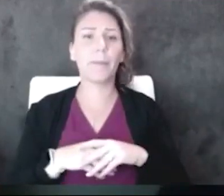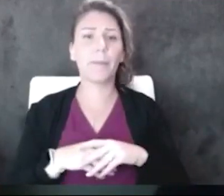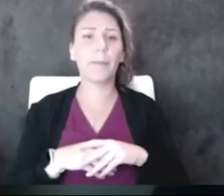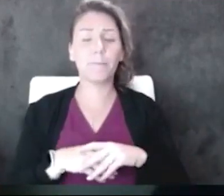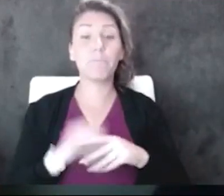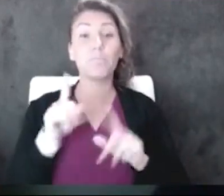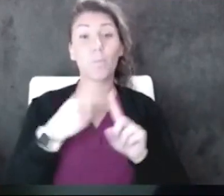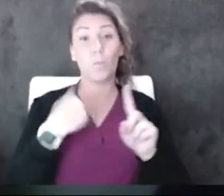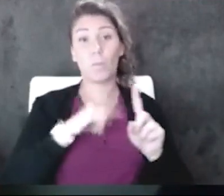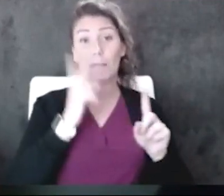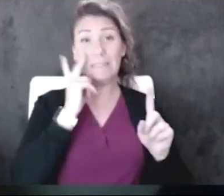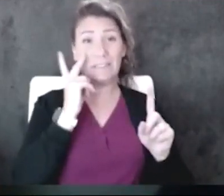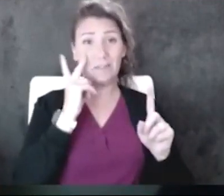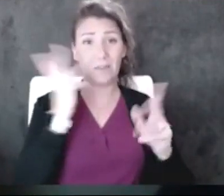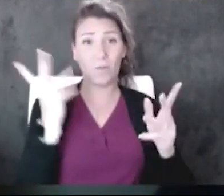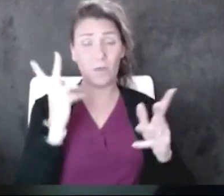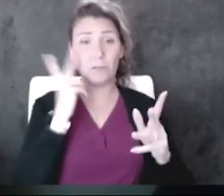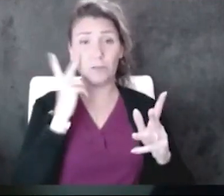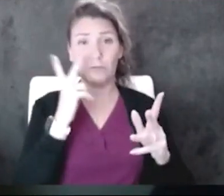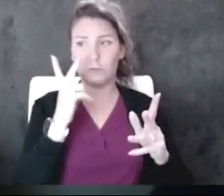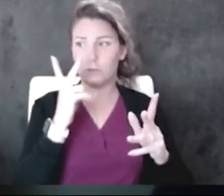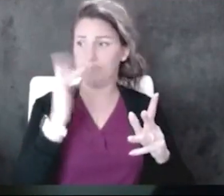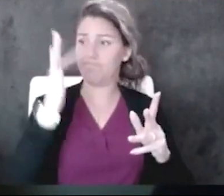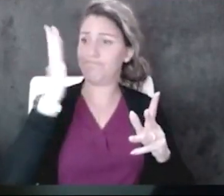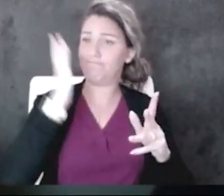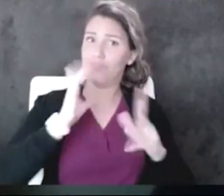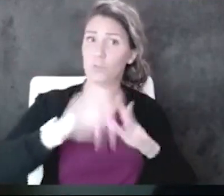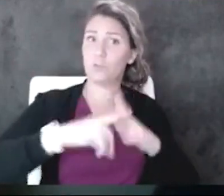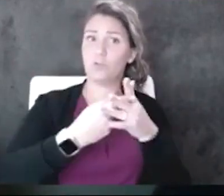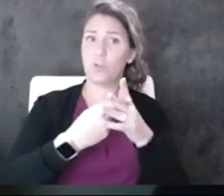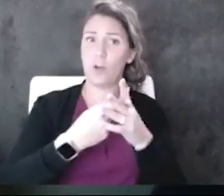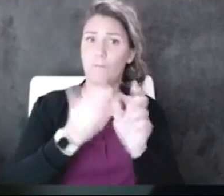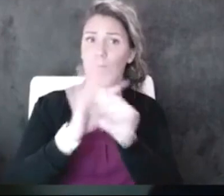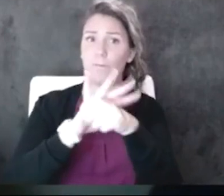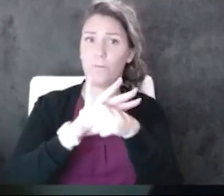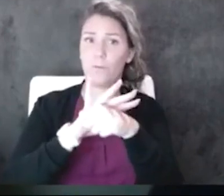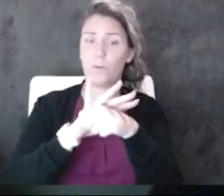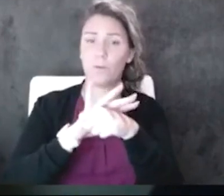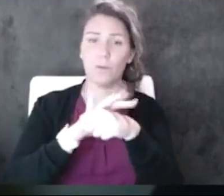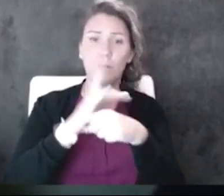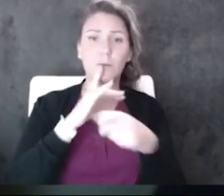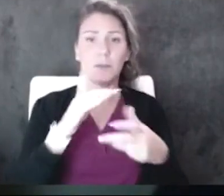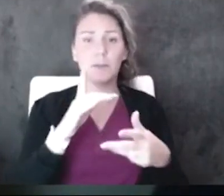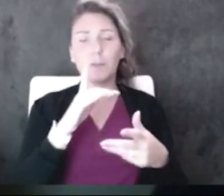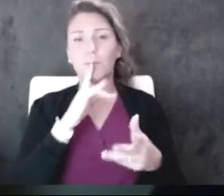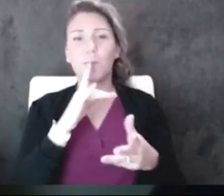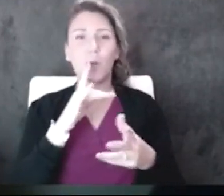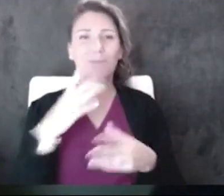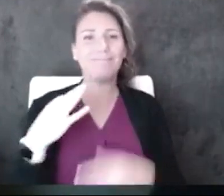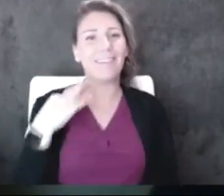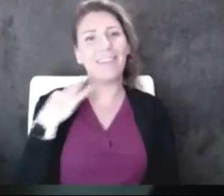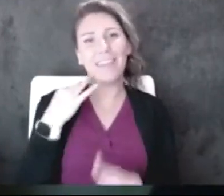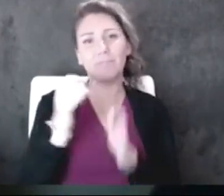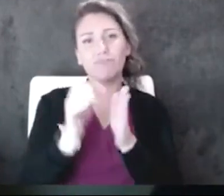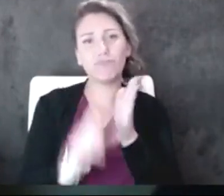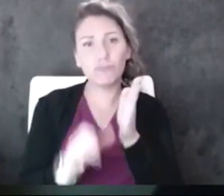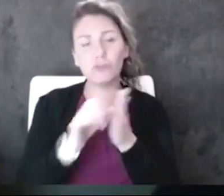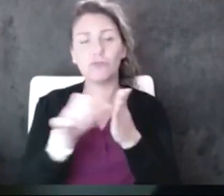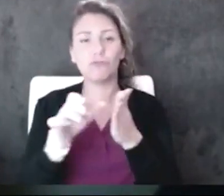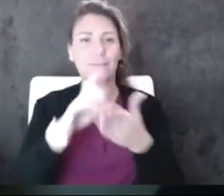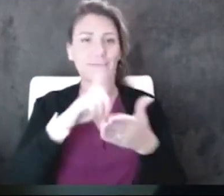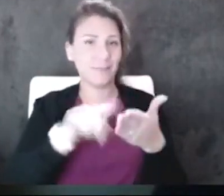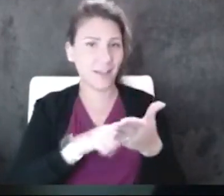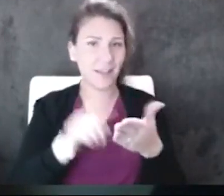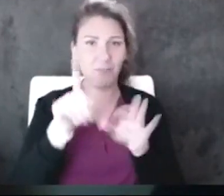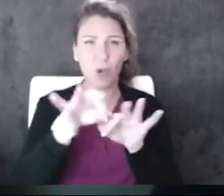saw what we saw at the beginning of the pandemic was elective surgeries were canceled. Things were postponed. Routine